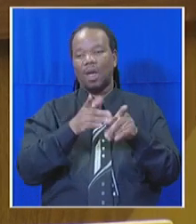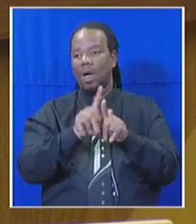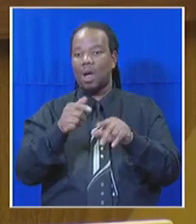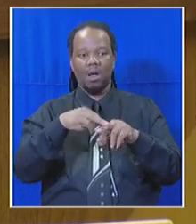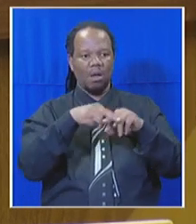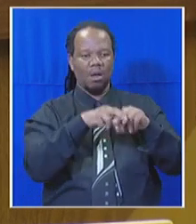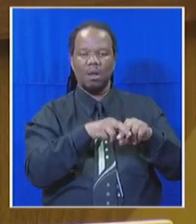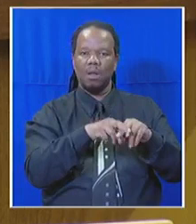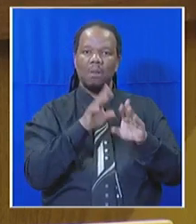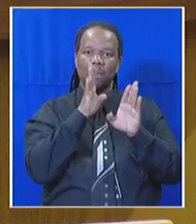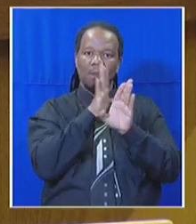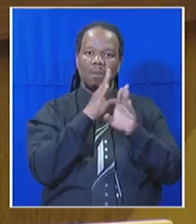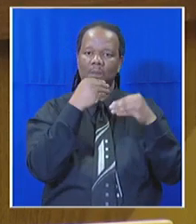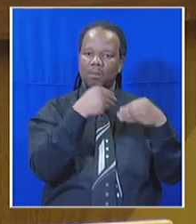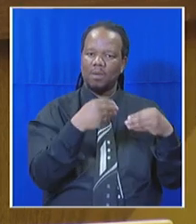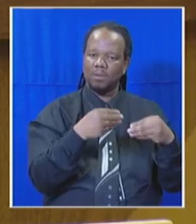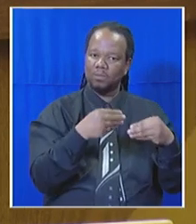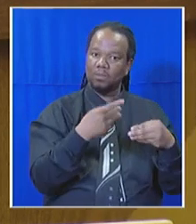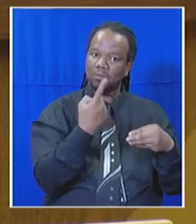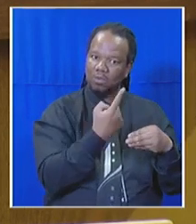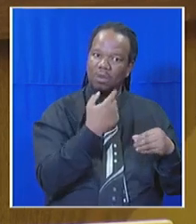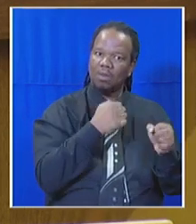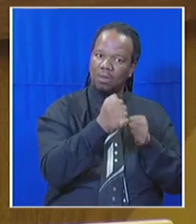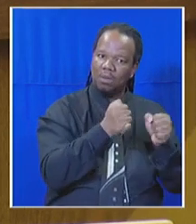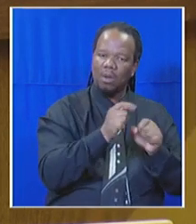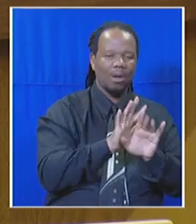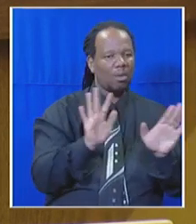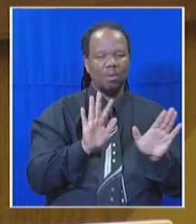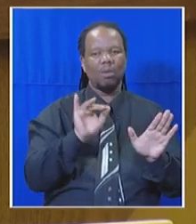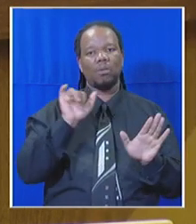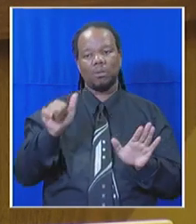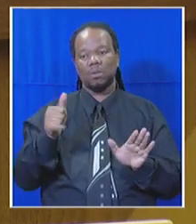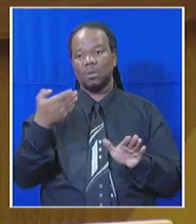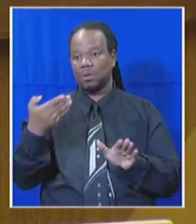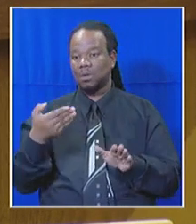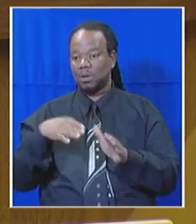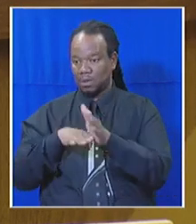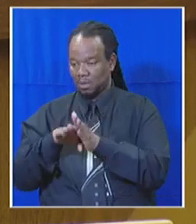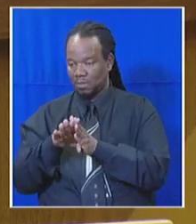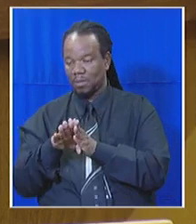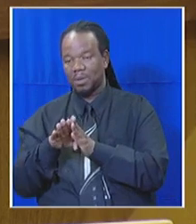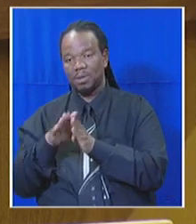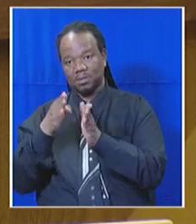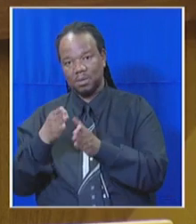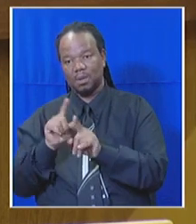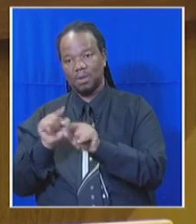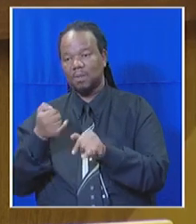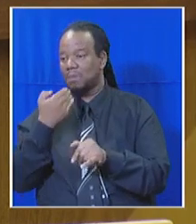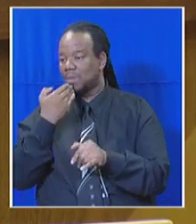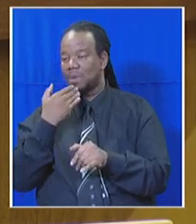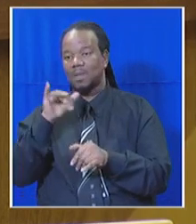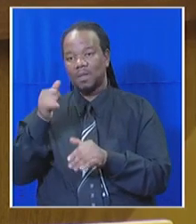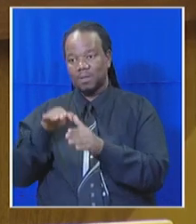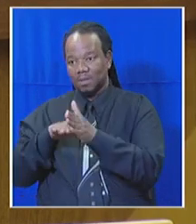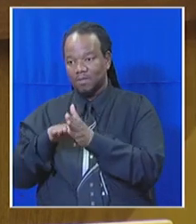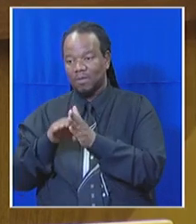sector to make jobs, but it is a state that is able to define itself inclusively within